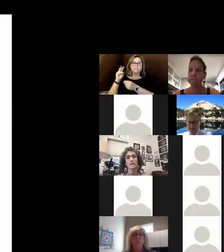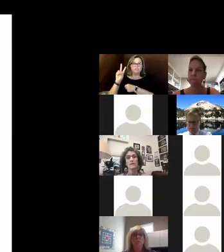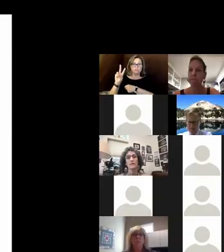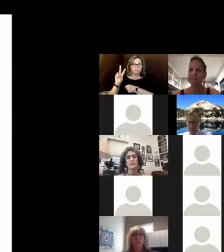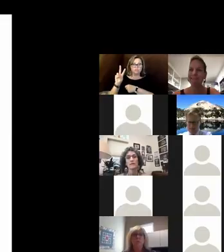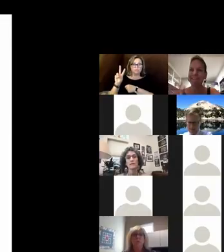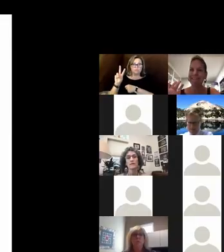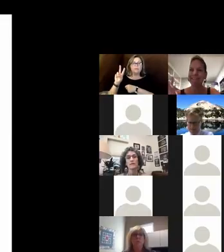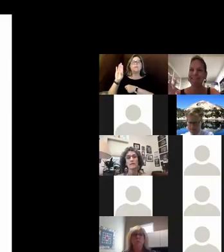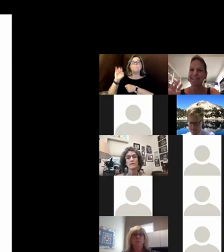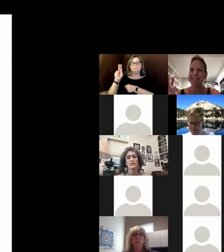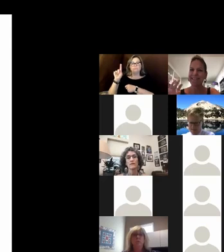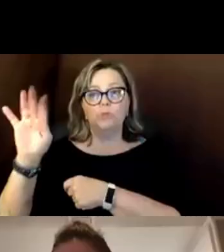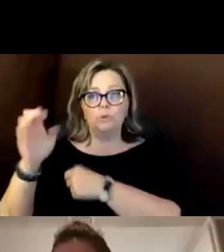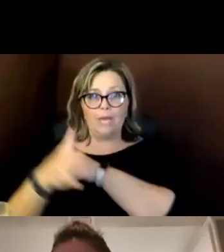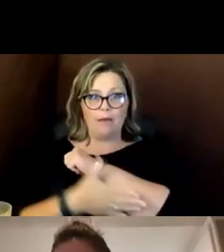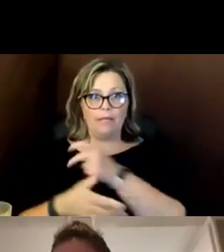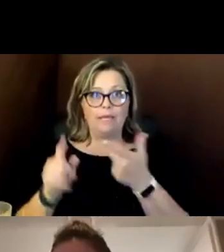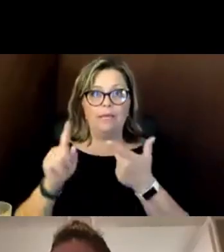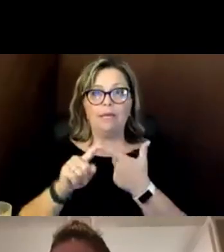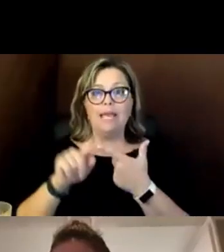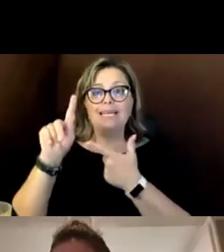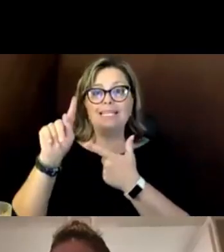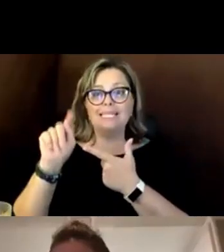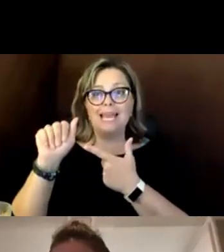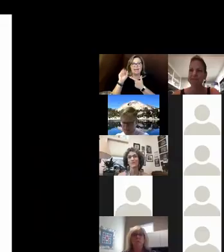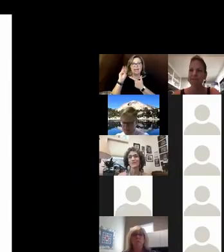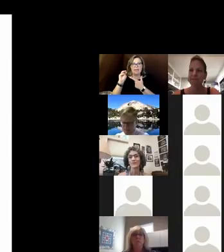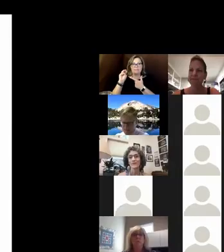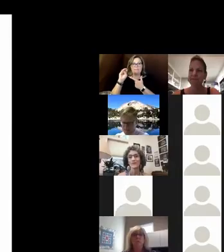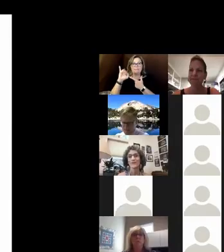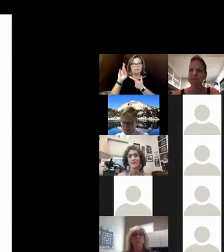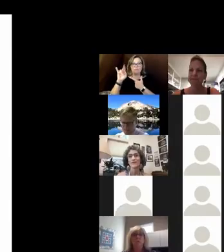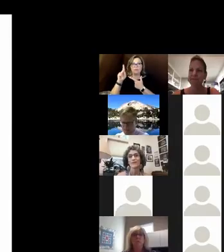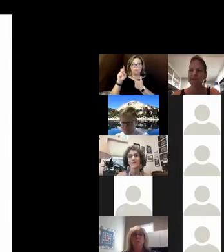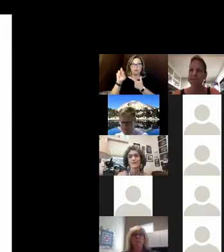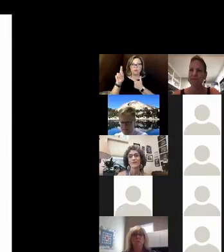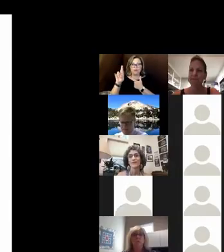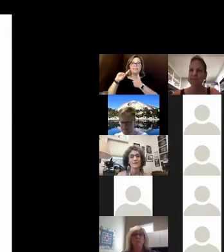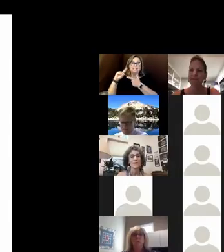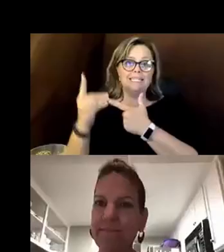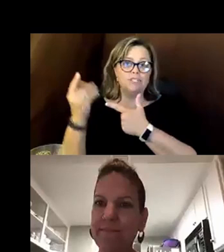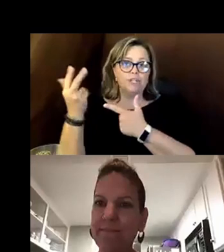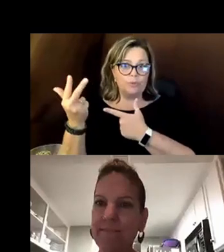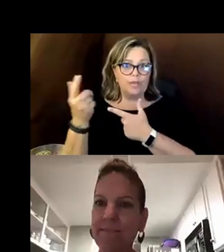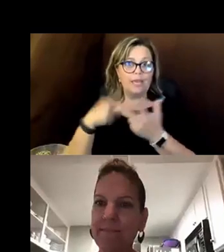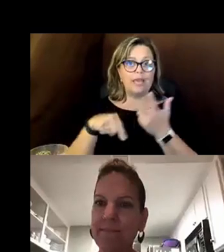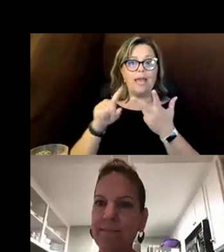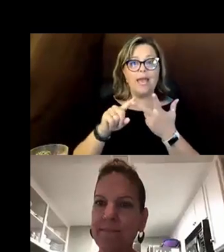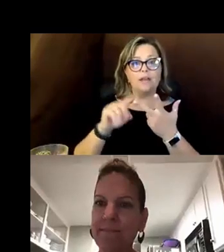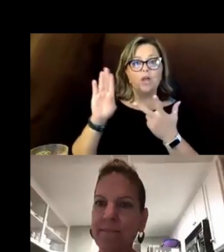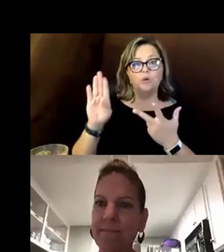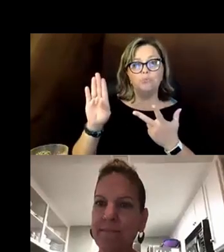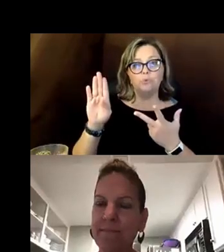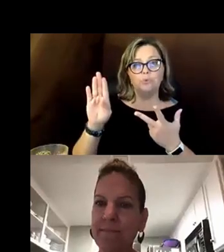Ritter, Supervisor for Butte County District 3. And Bruce Ross, who is District Director for